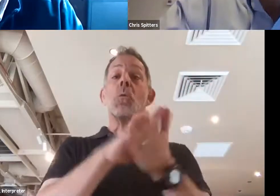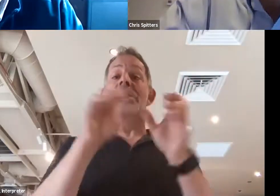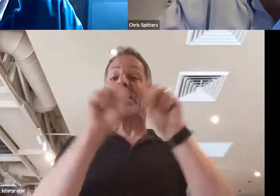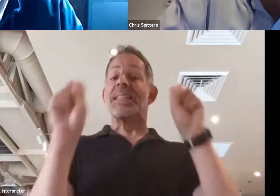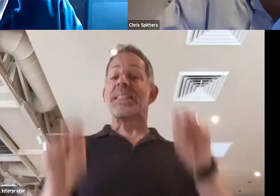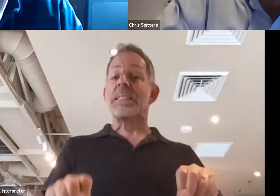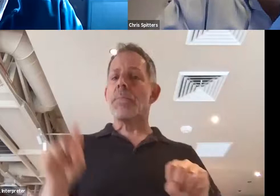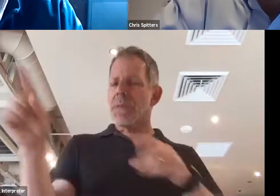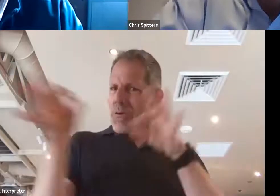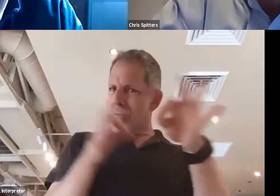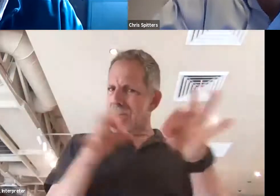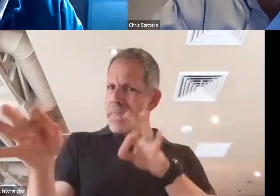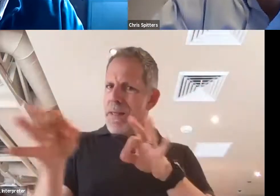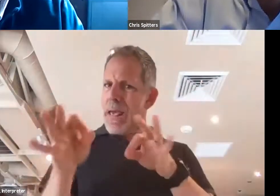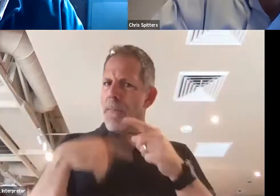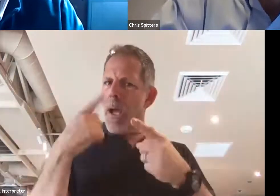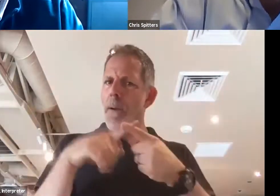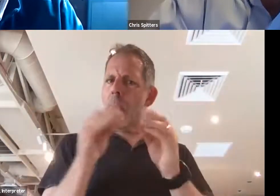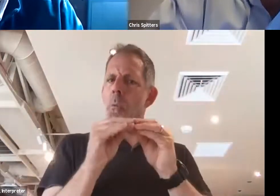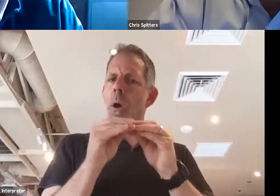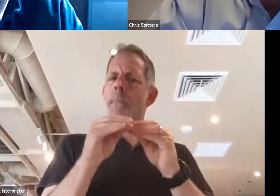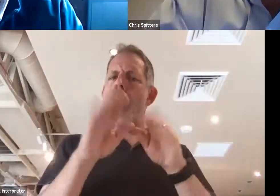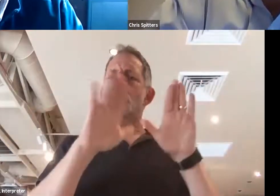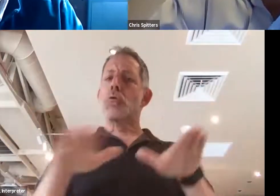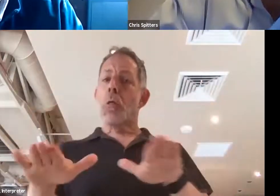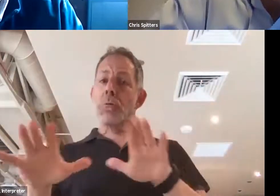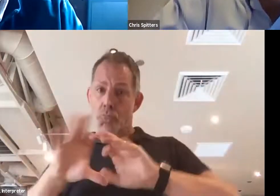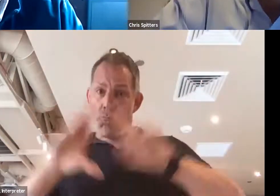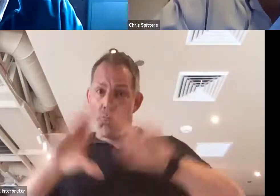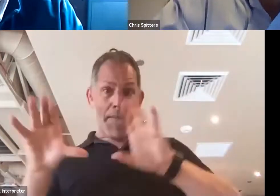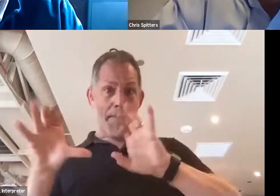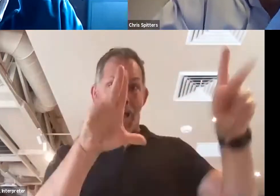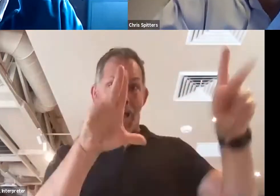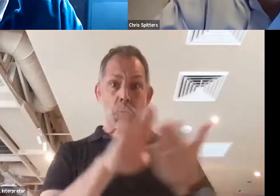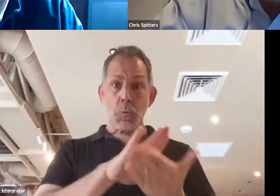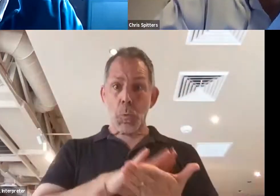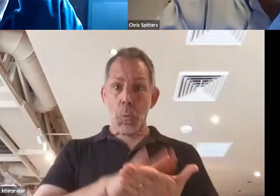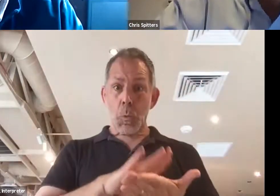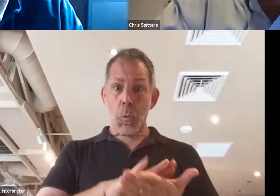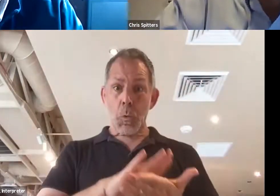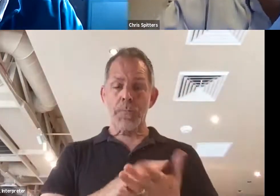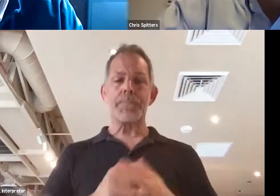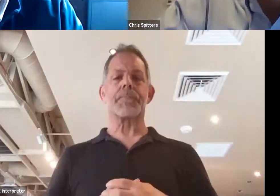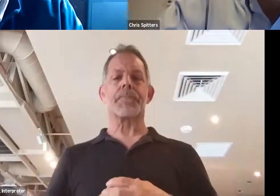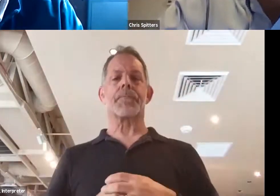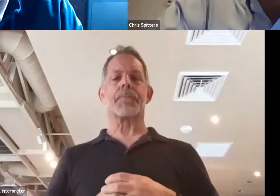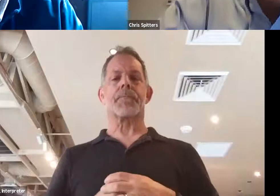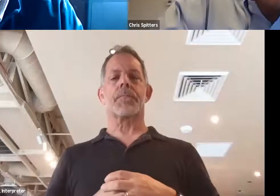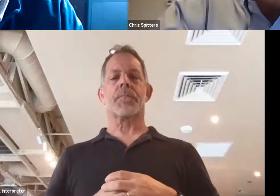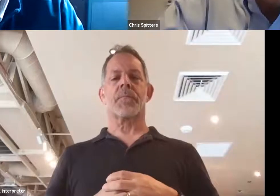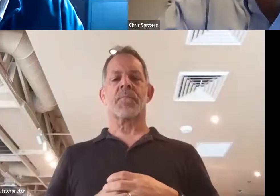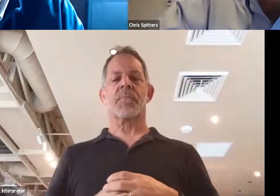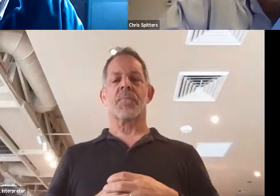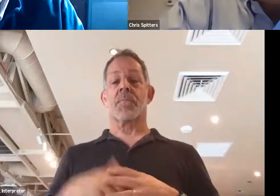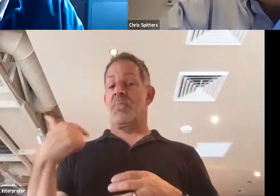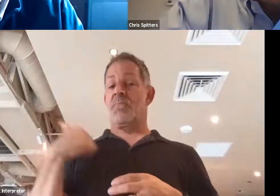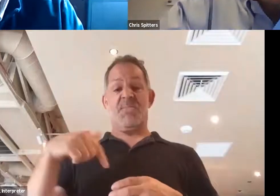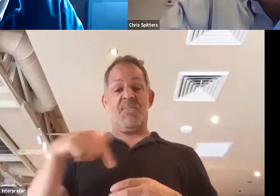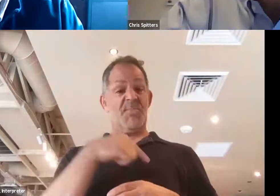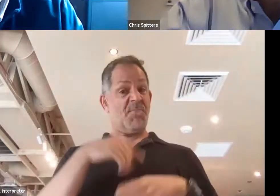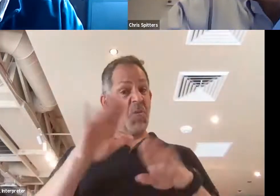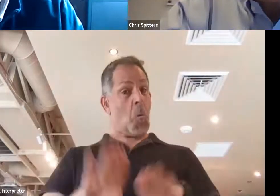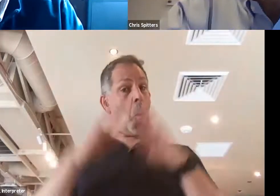think first, out of respect to our school leaders, I think it's best for us to have that conversation and then